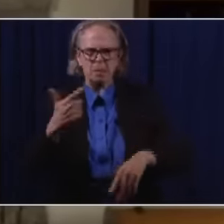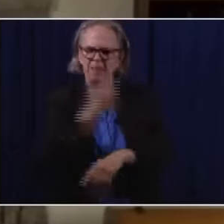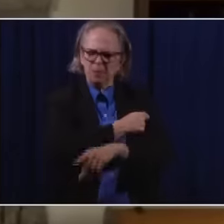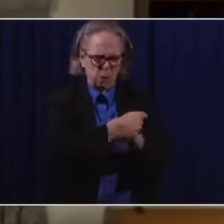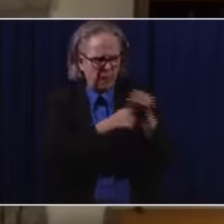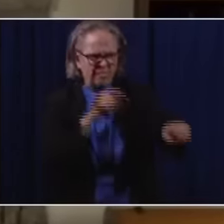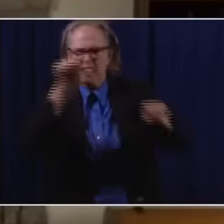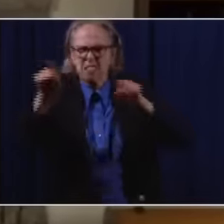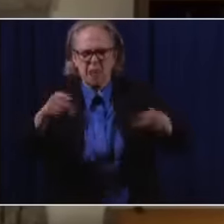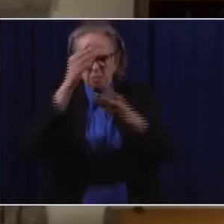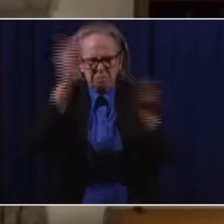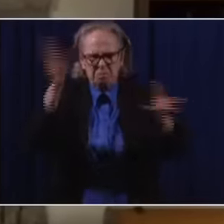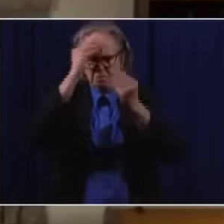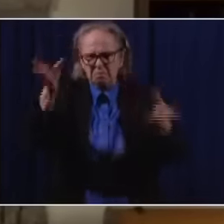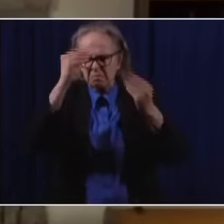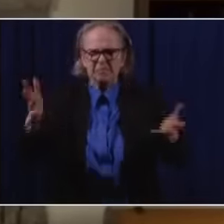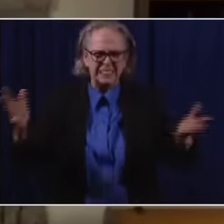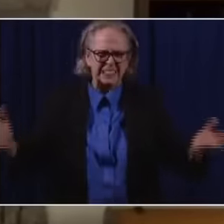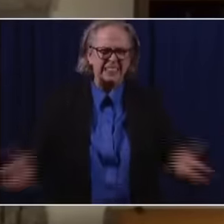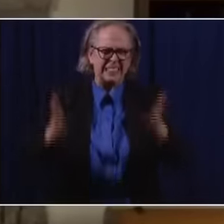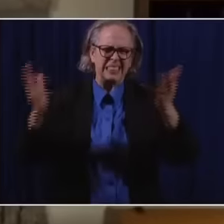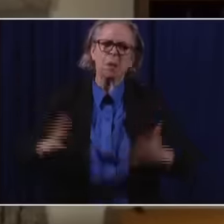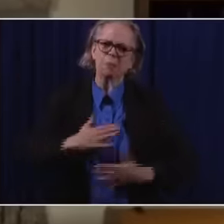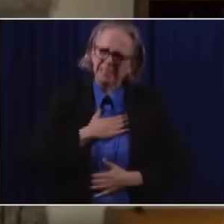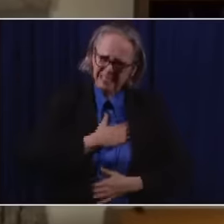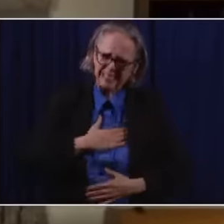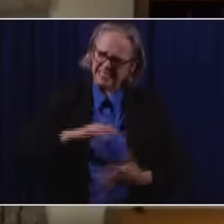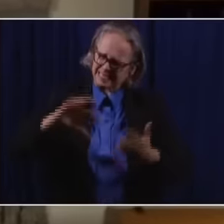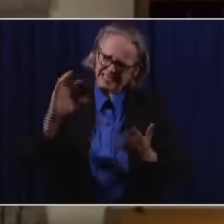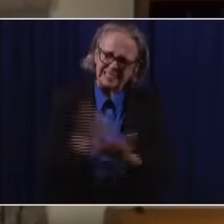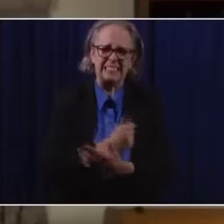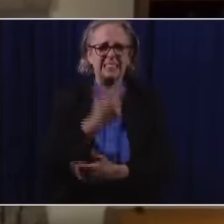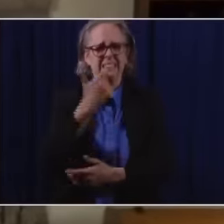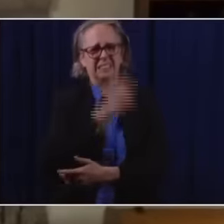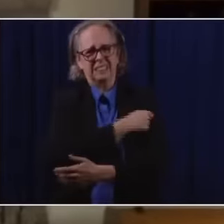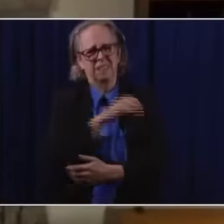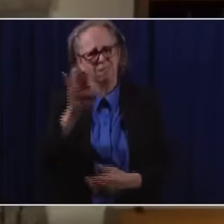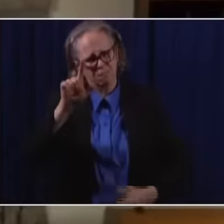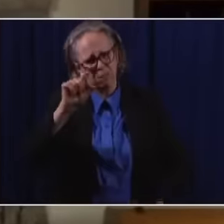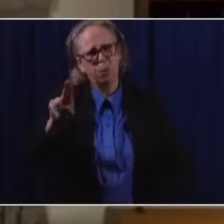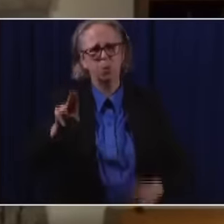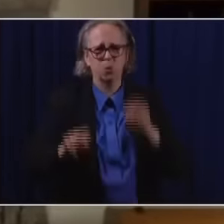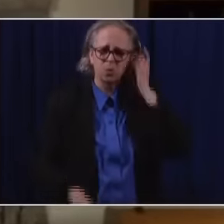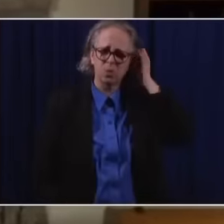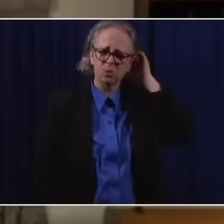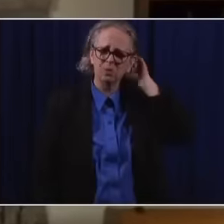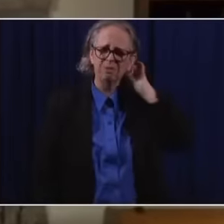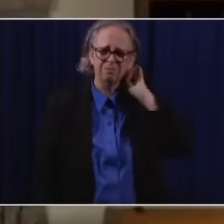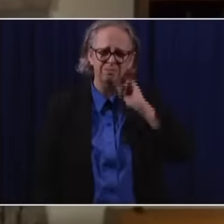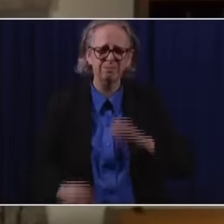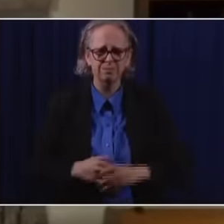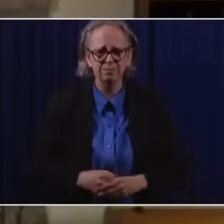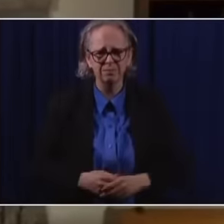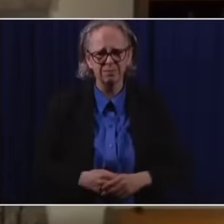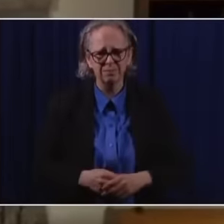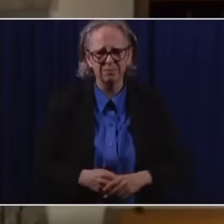we just encourage people to do that. We talked earlier about, sadly,